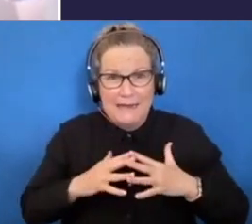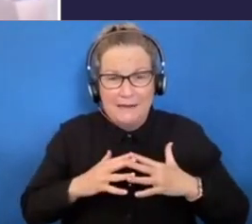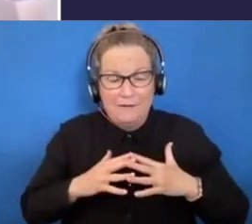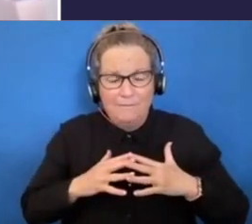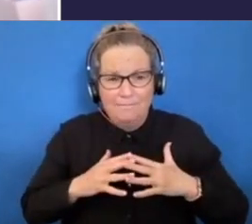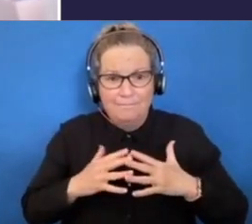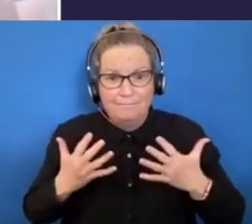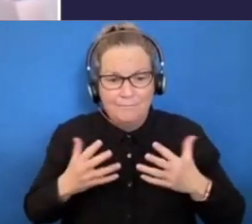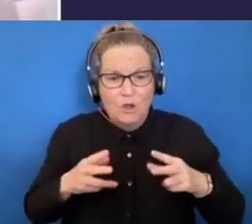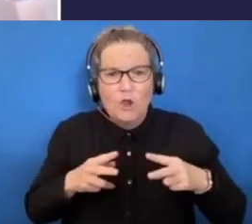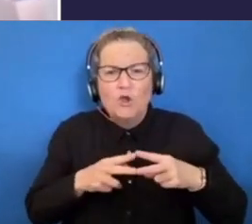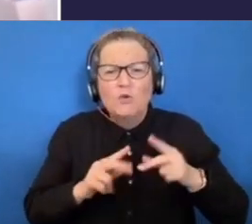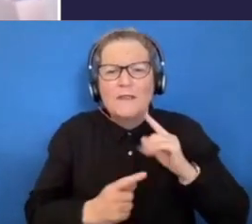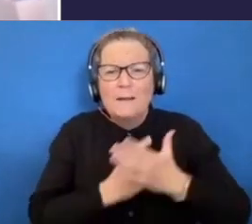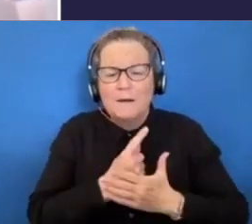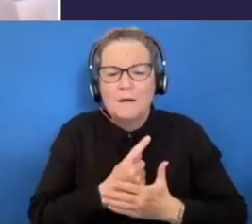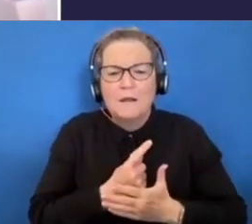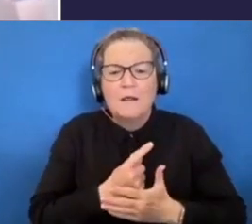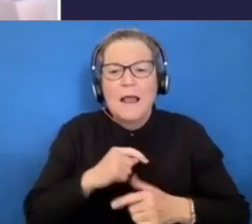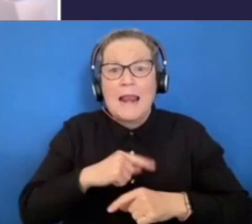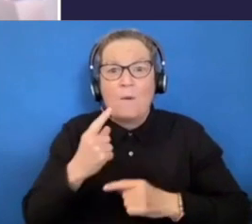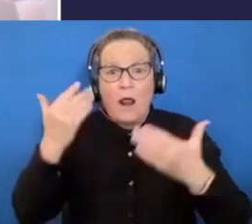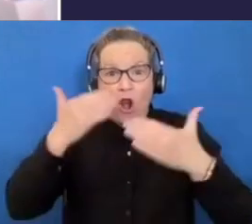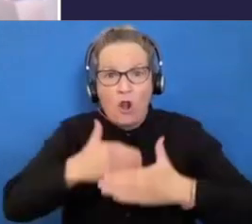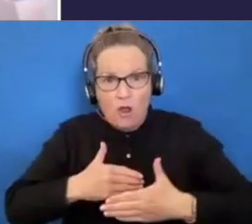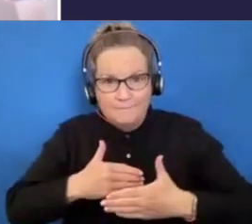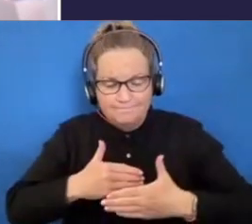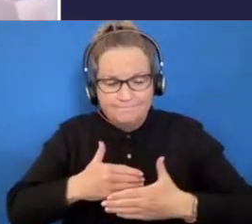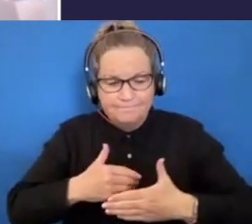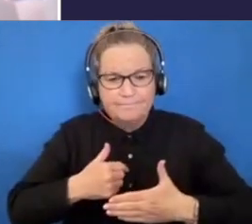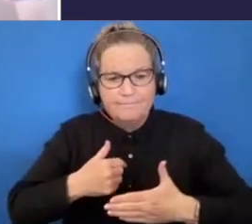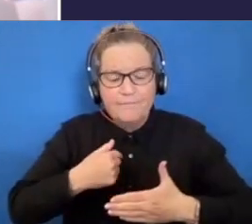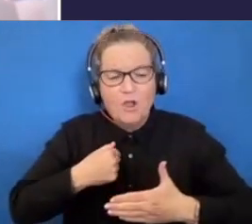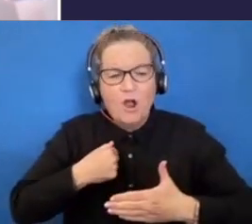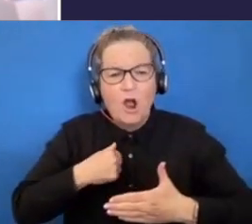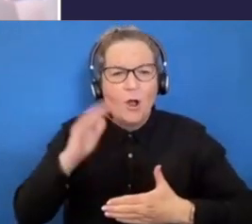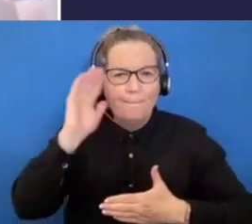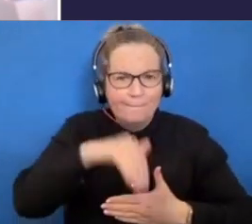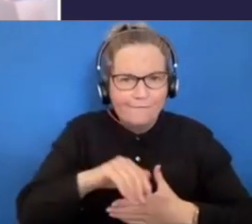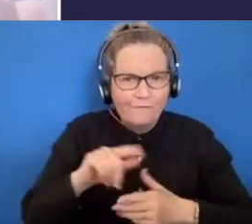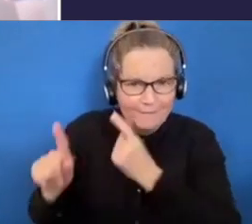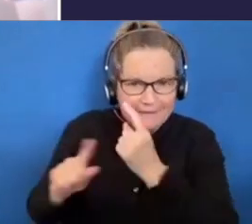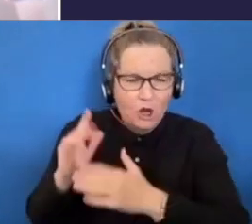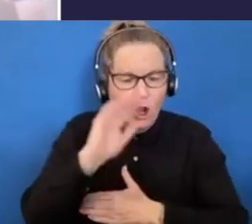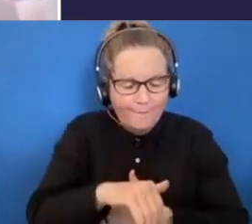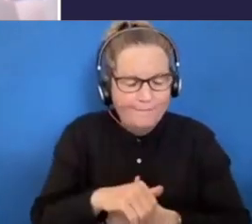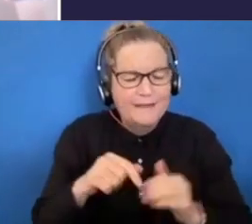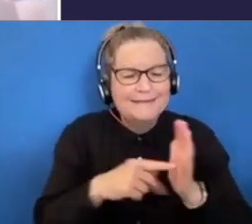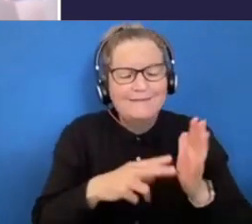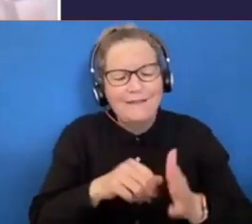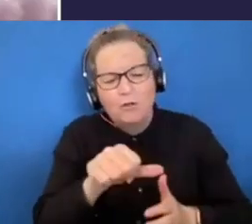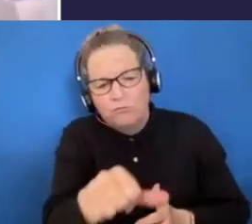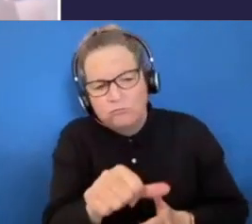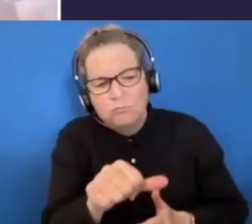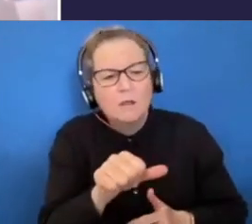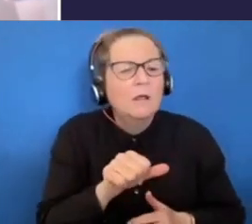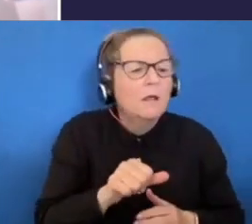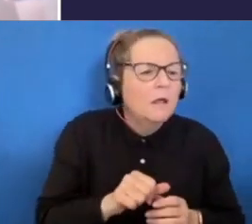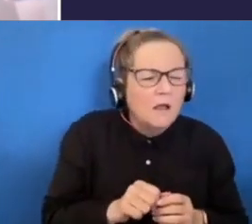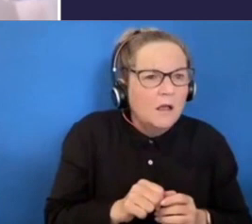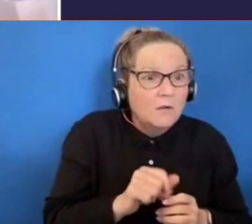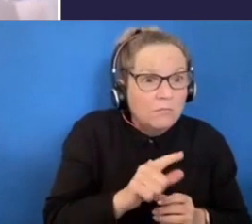home from a meeting late one night and I saw just the tail end of a documentary that was on the television, and they were talking about a